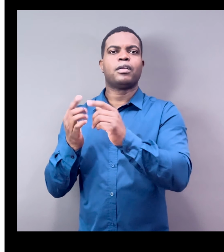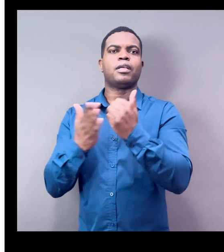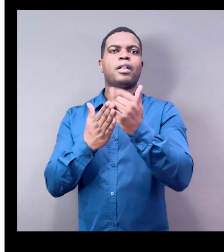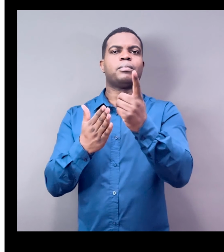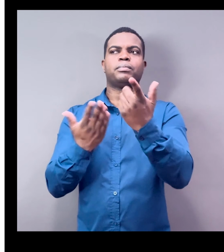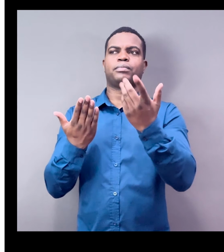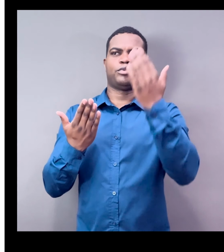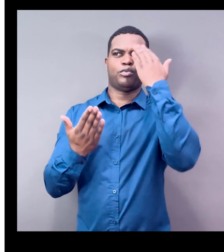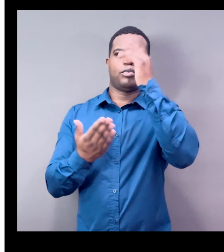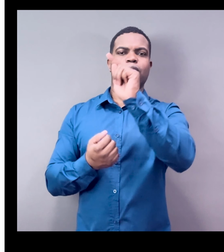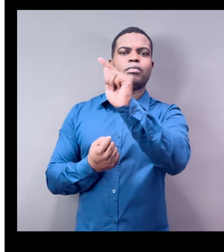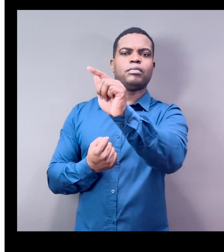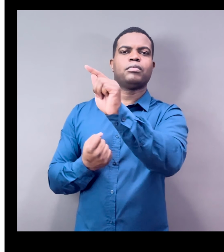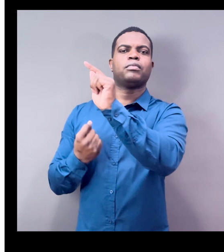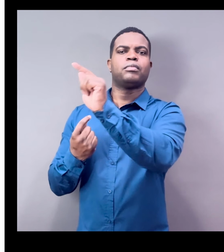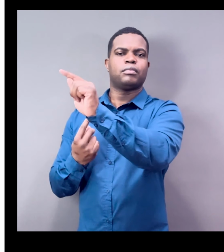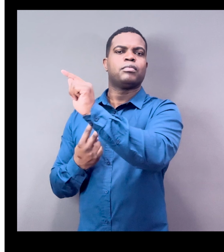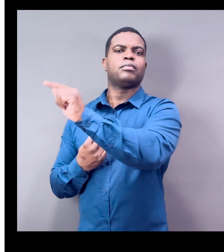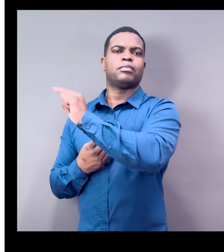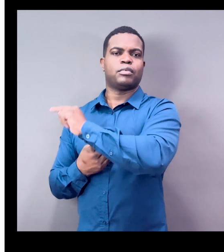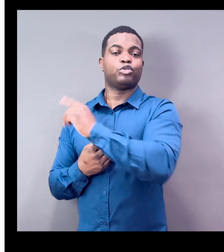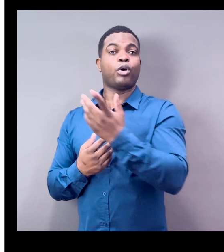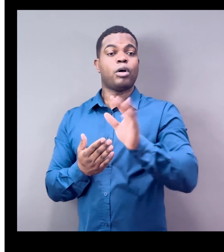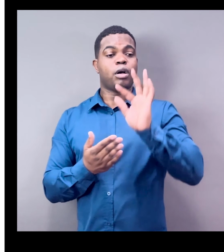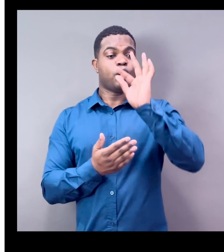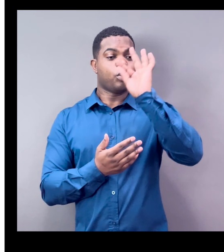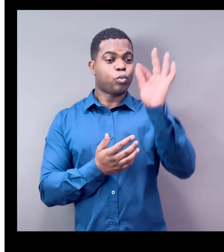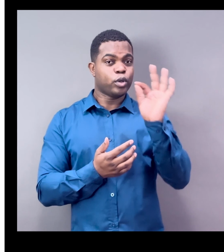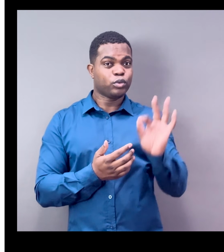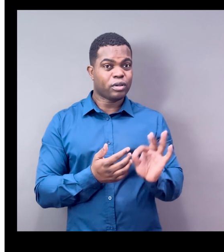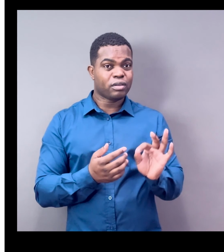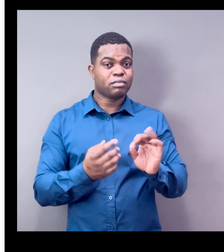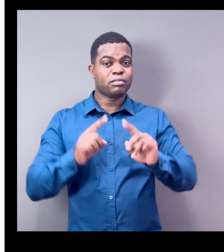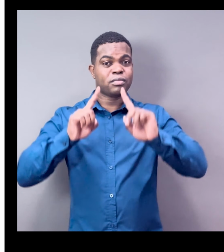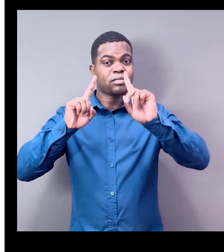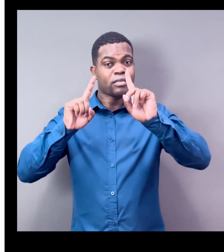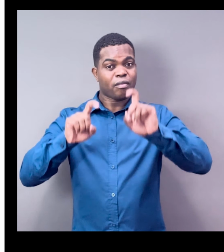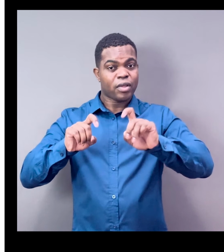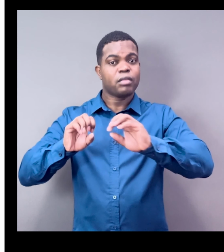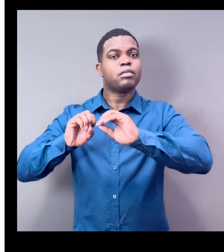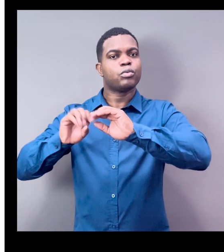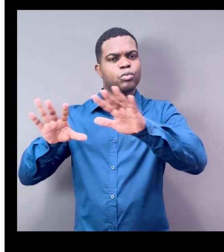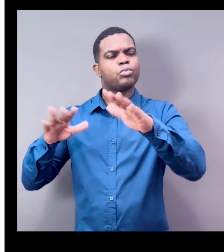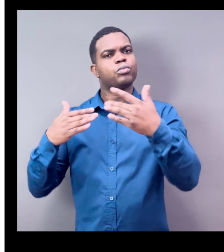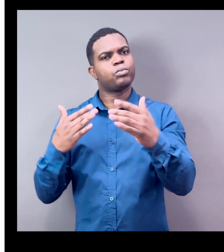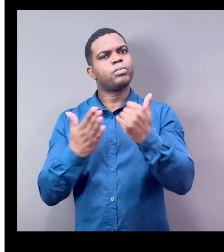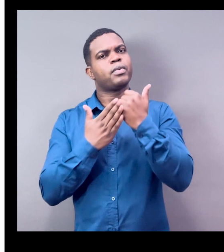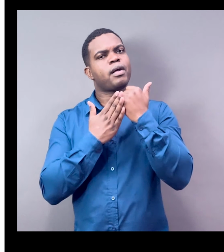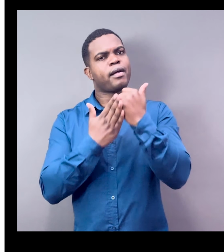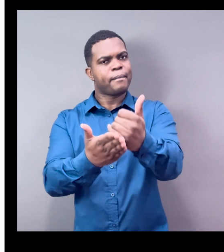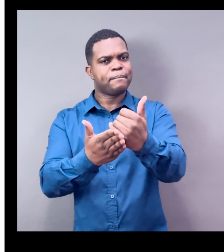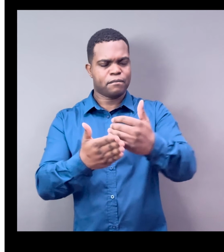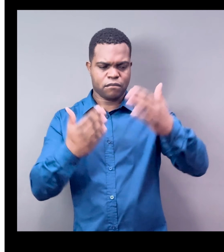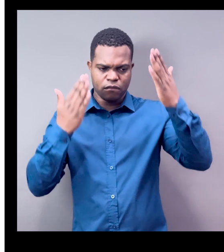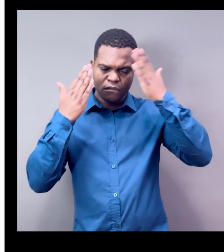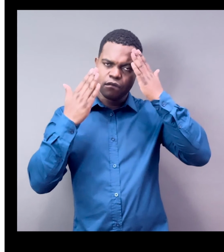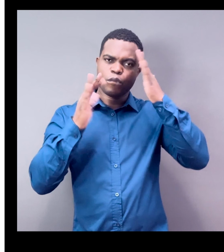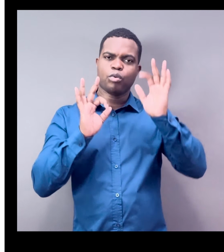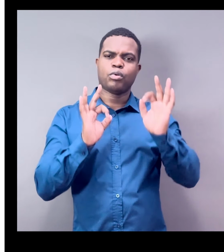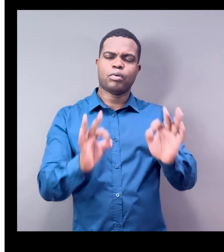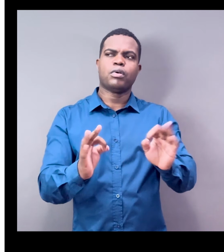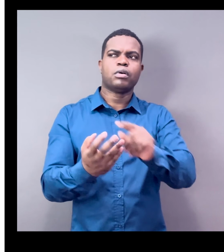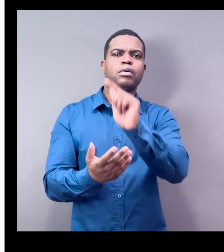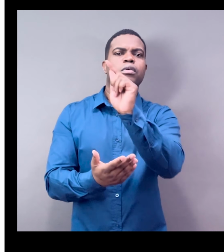know how they can be involved. So these questionnaires or surveys will help you to know who to turn